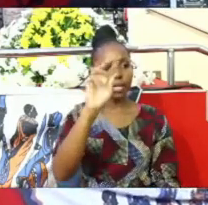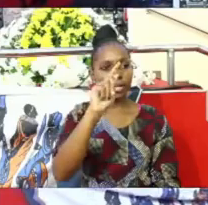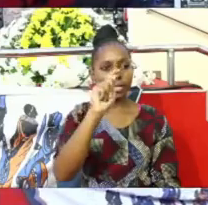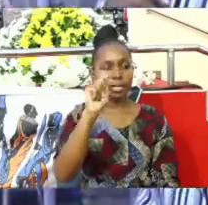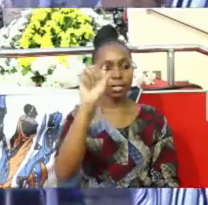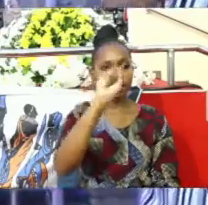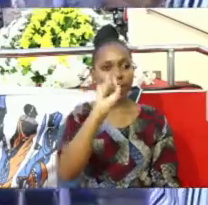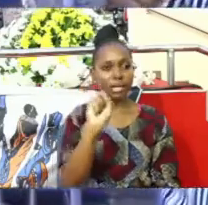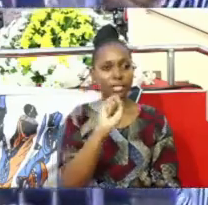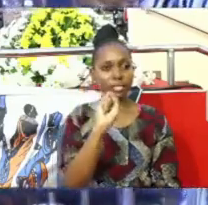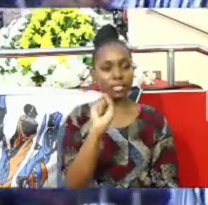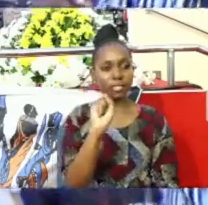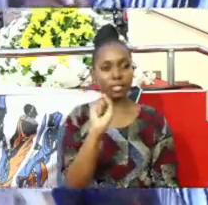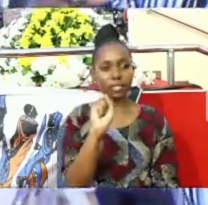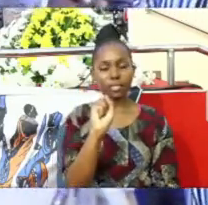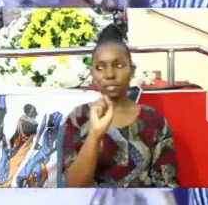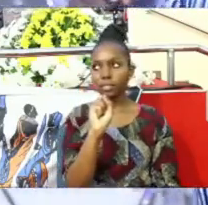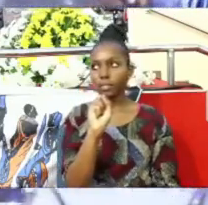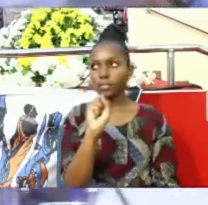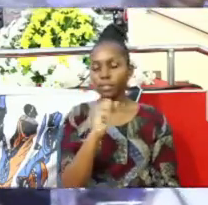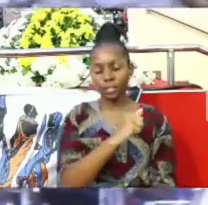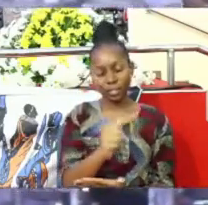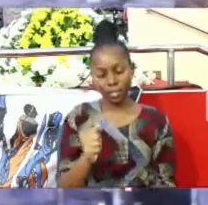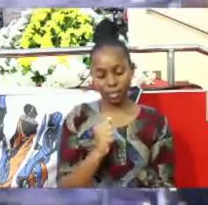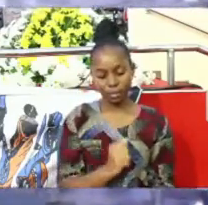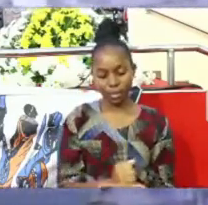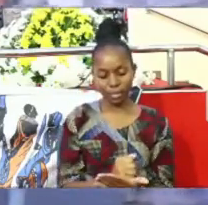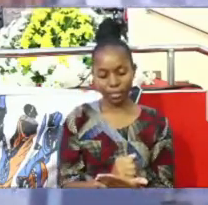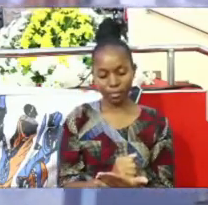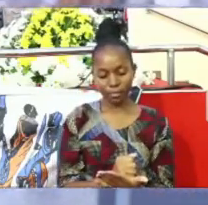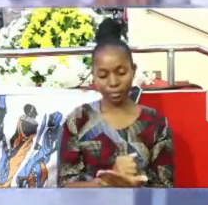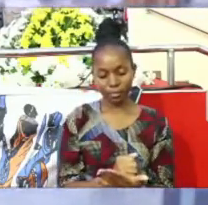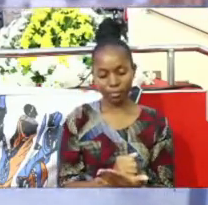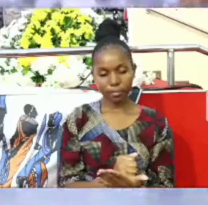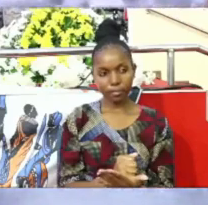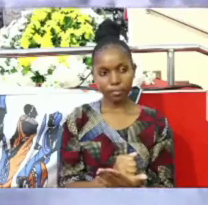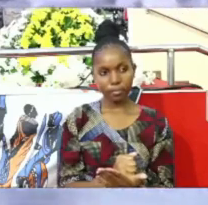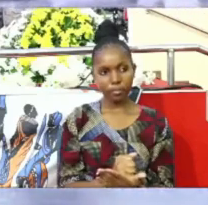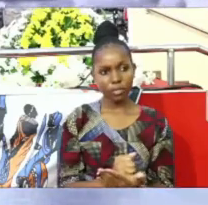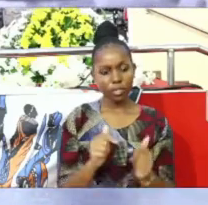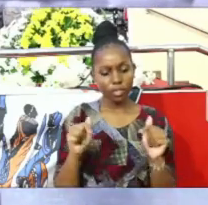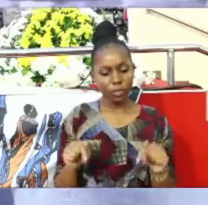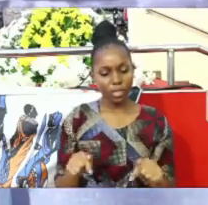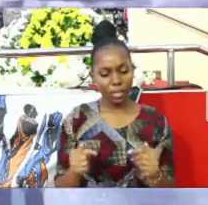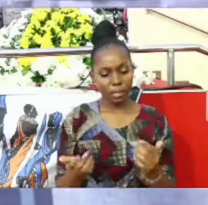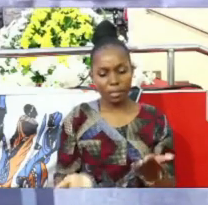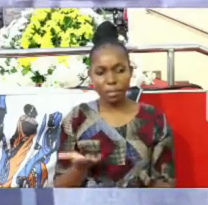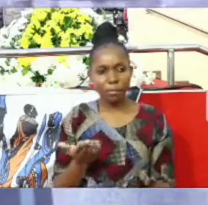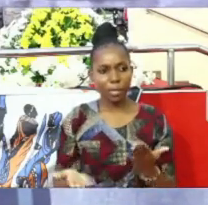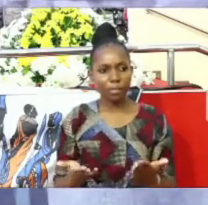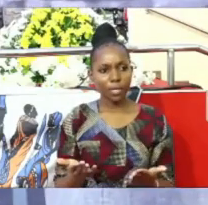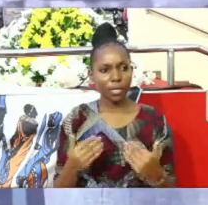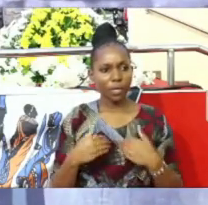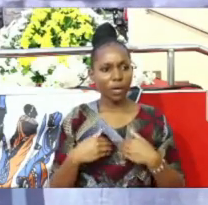hata hawawezi kuumwa na wale panya. Amen. Amen. Today you may come from a very poor background and I feel there are people